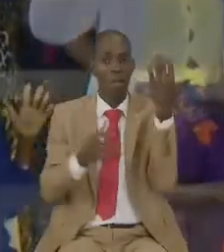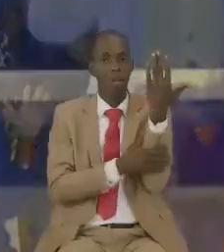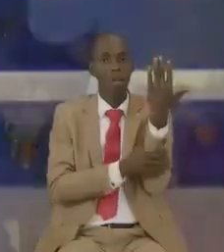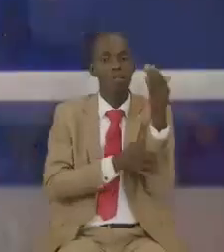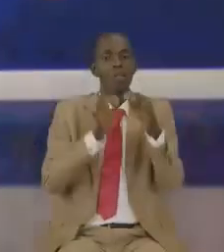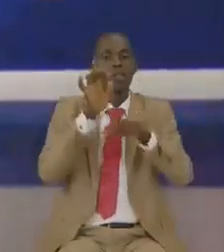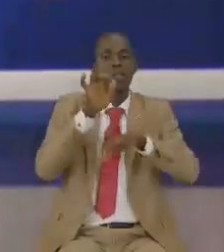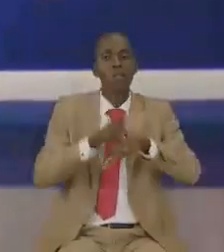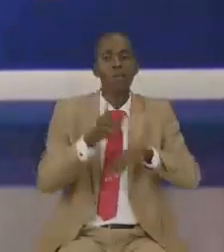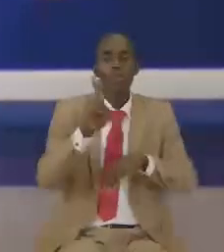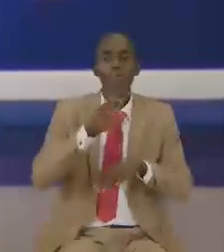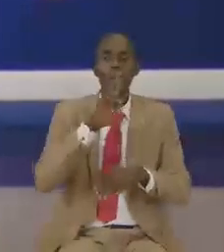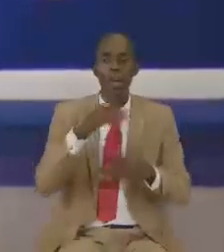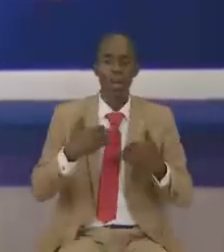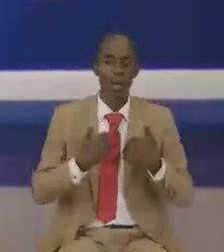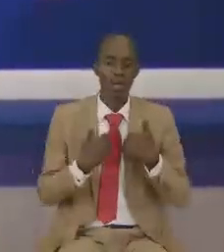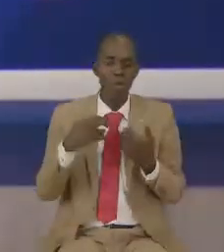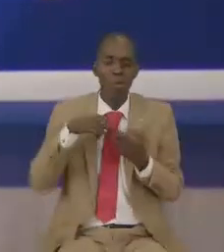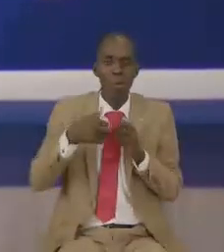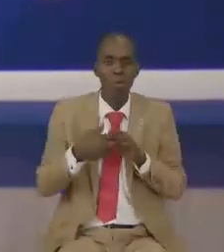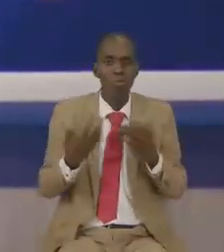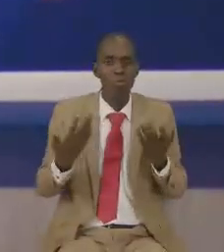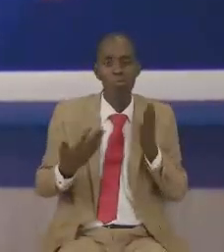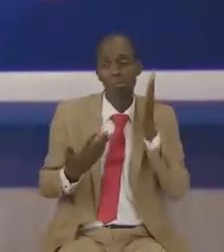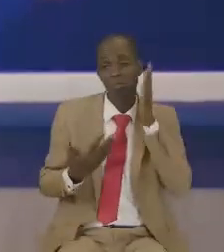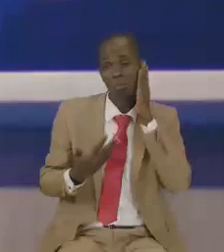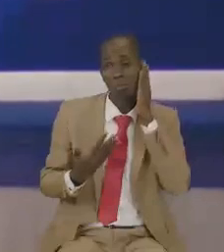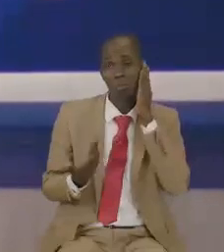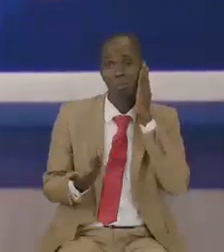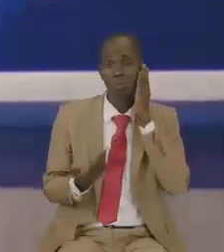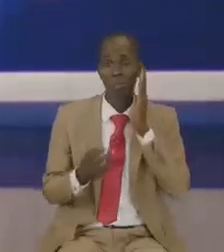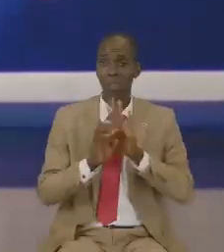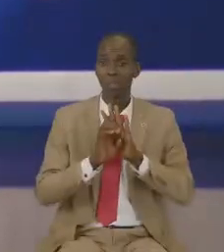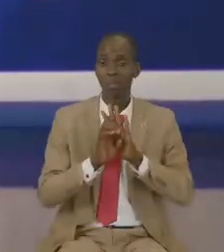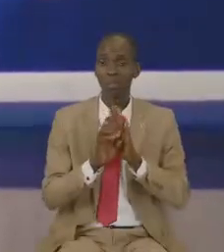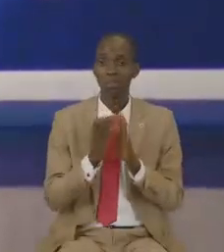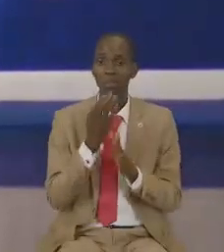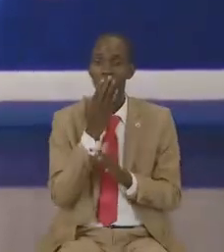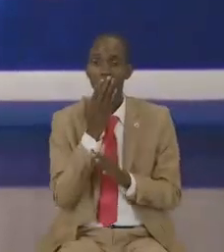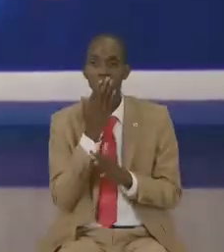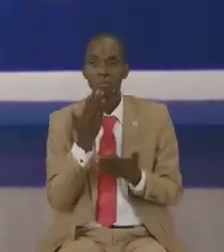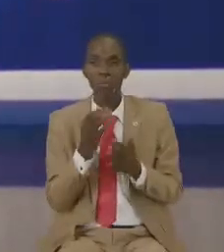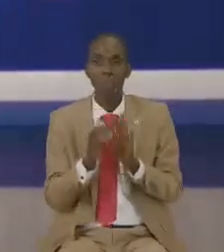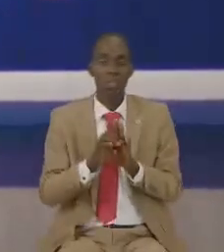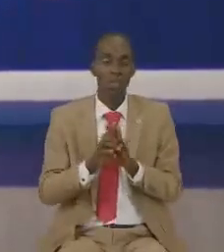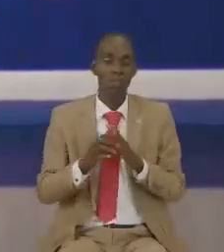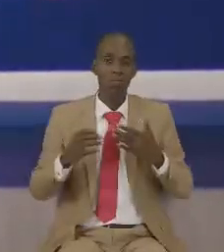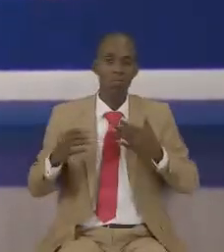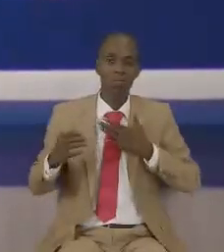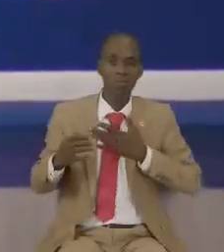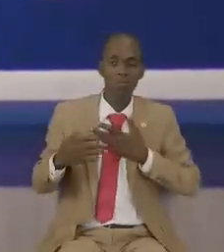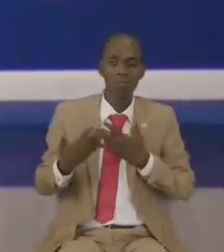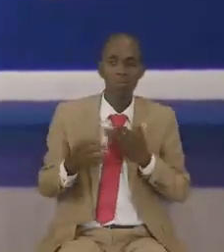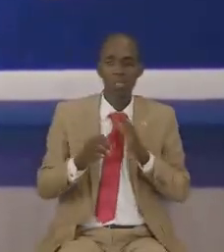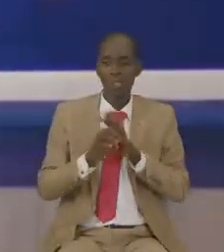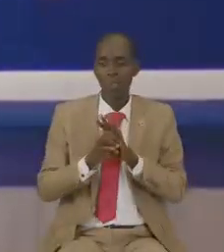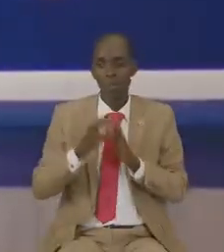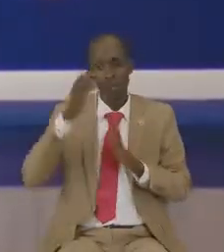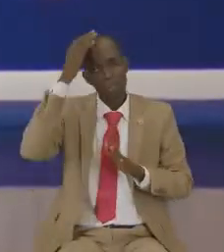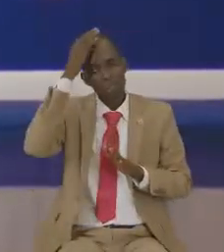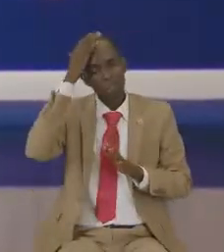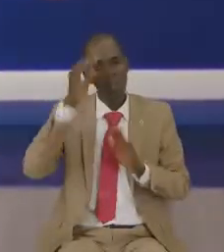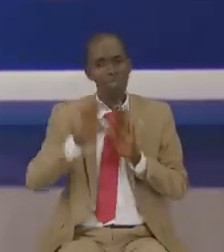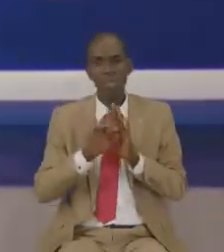other hand. And know in your heart, at the end of the prayer, or the